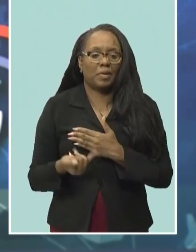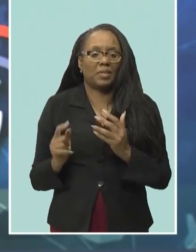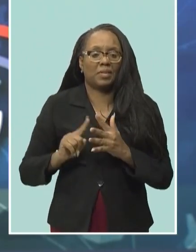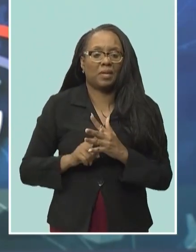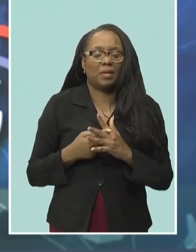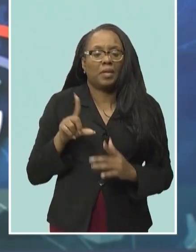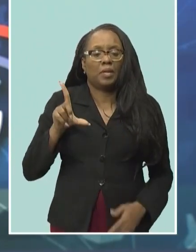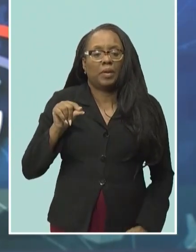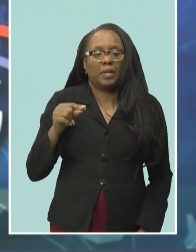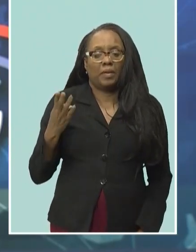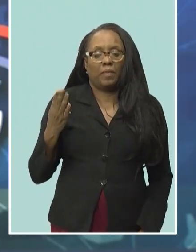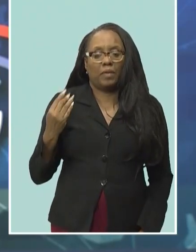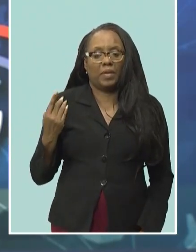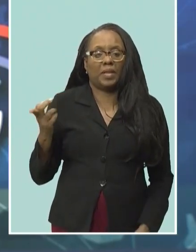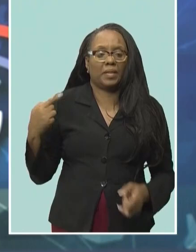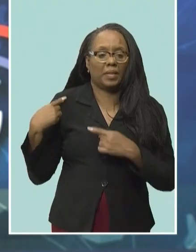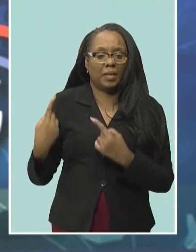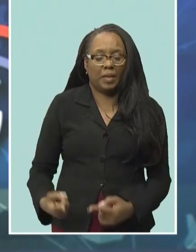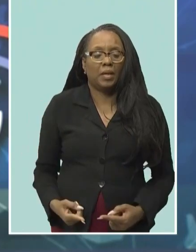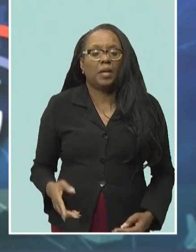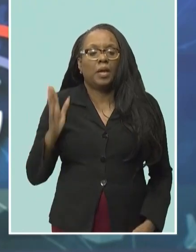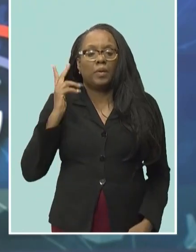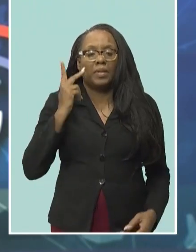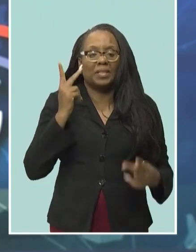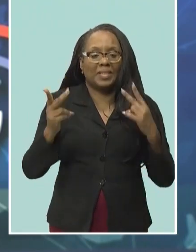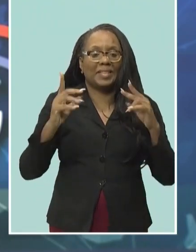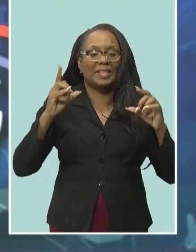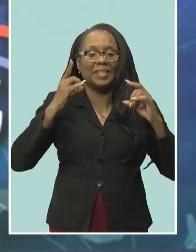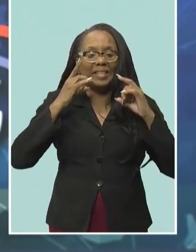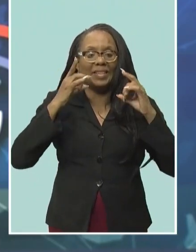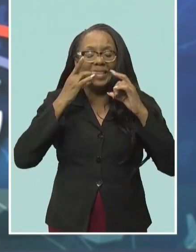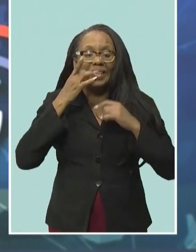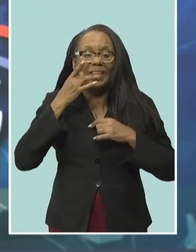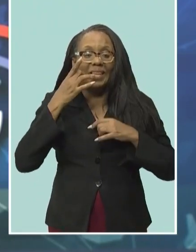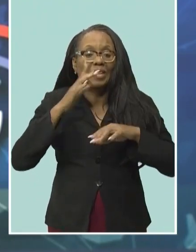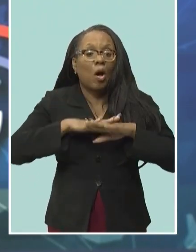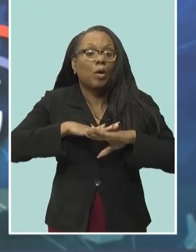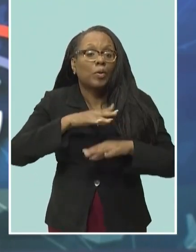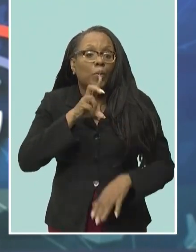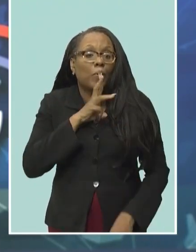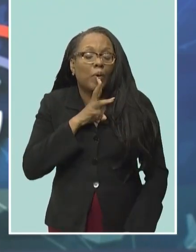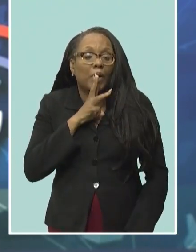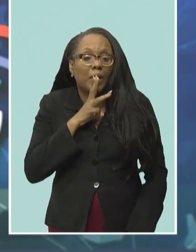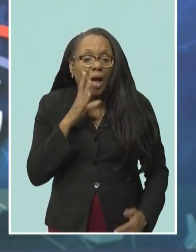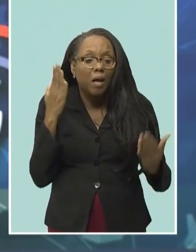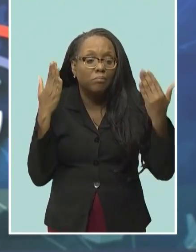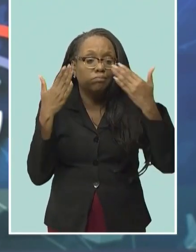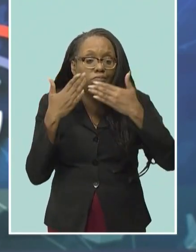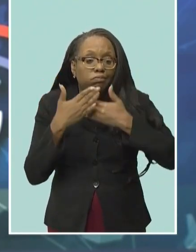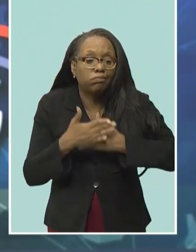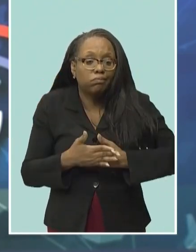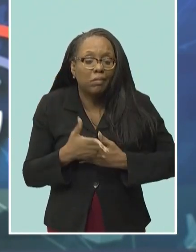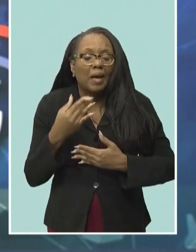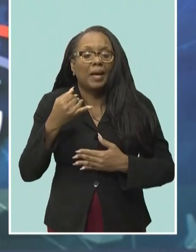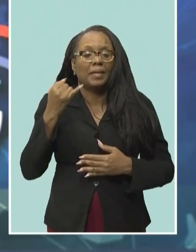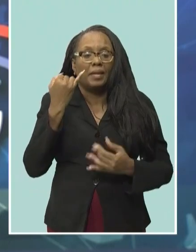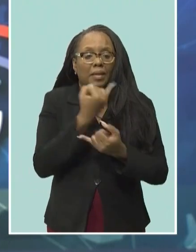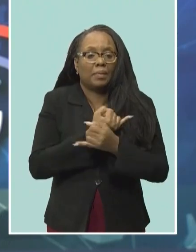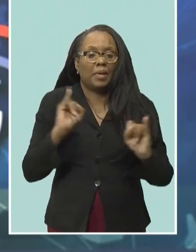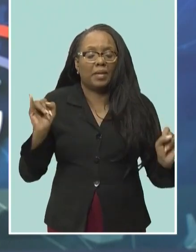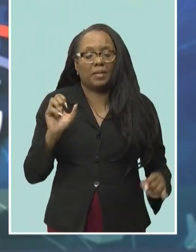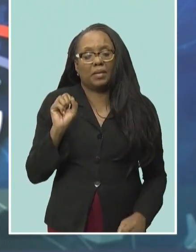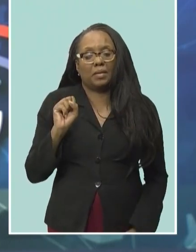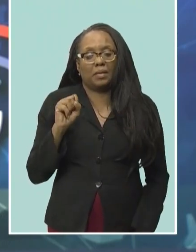since 2014 and people will get to see the lights on the water from tomorrow at dusk as well as in the fountains at Independence Square.